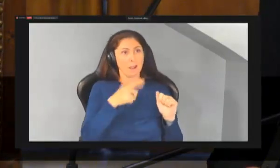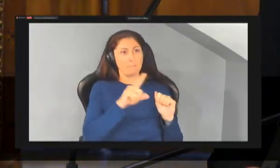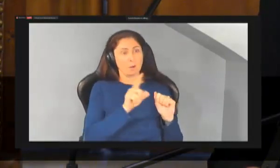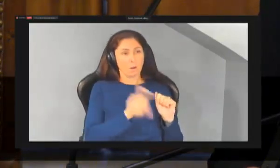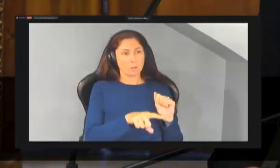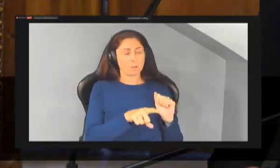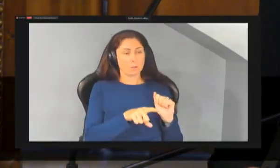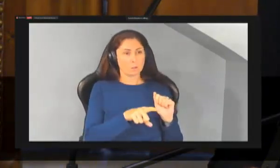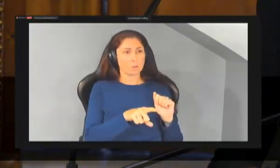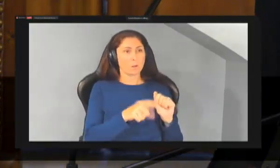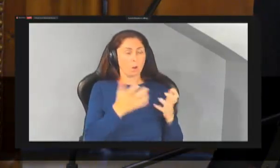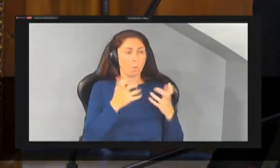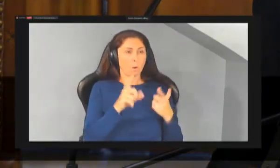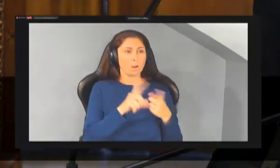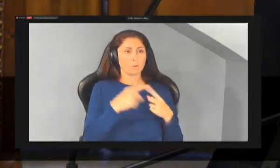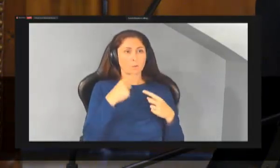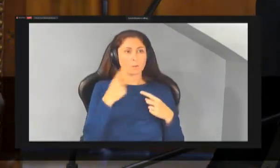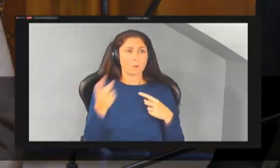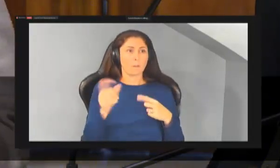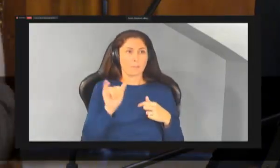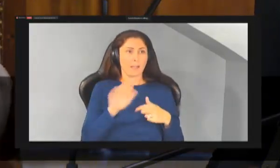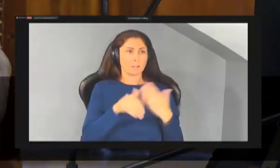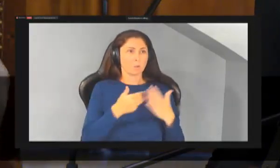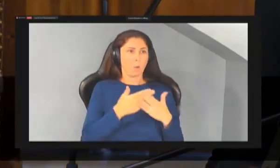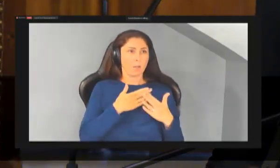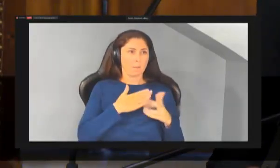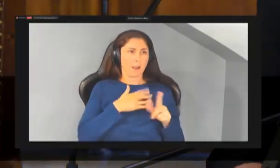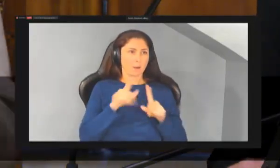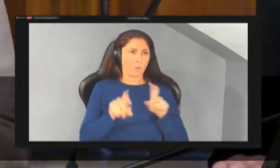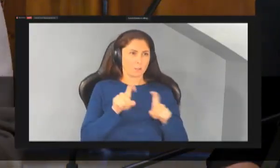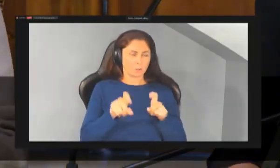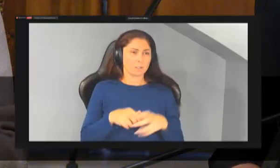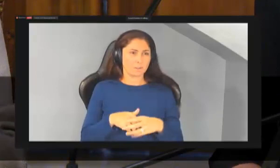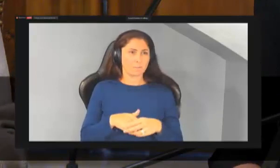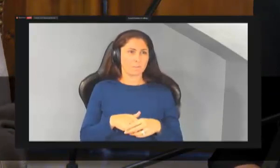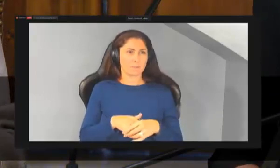going to just tell Mr. Chair that's all my questions.